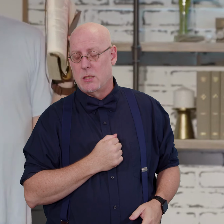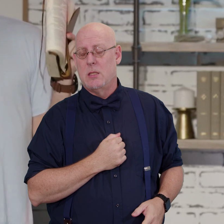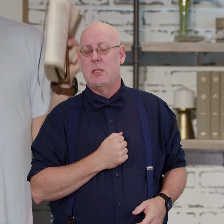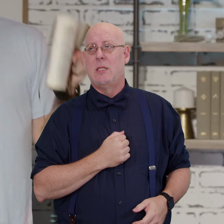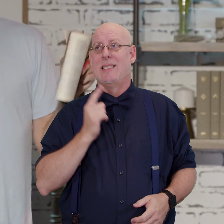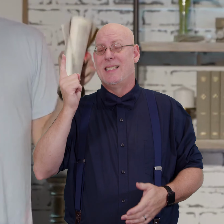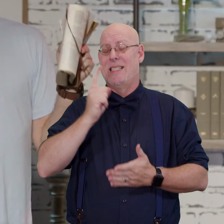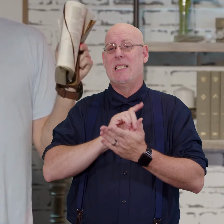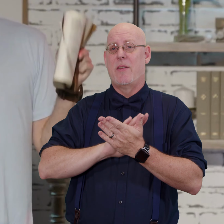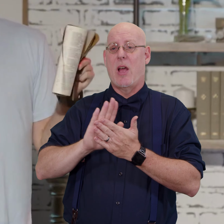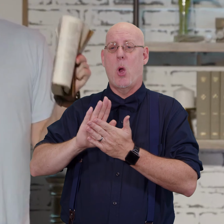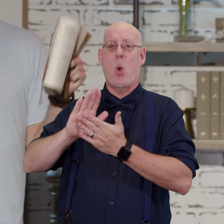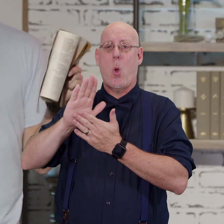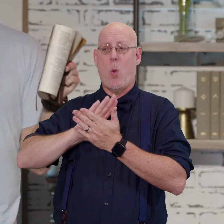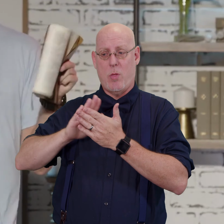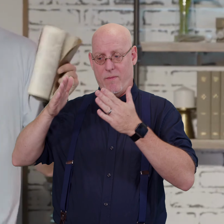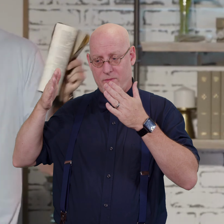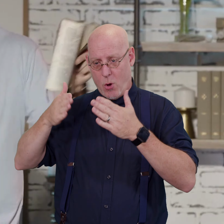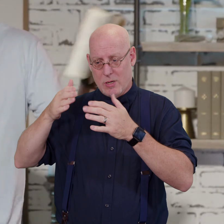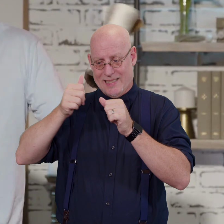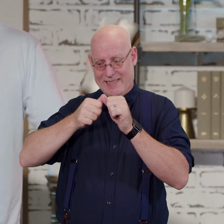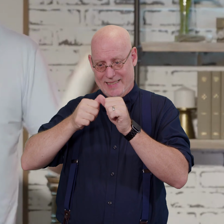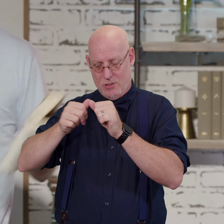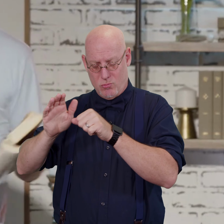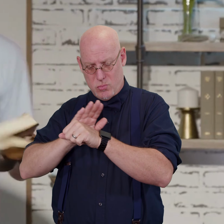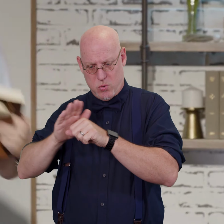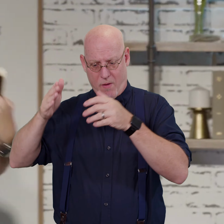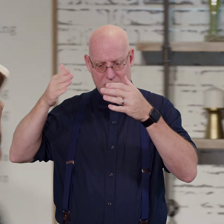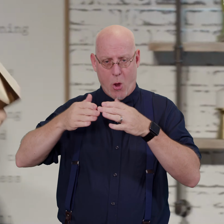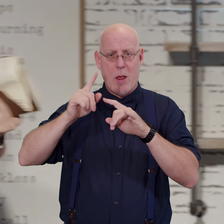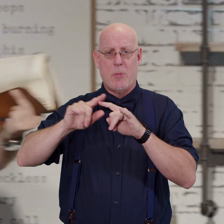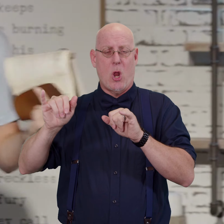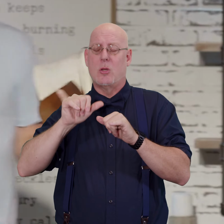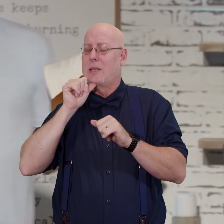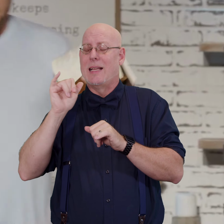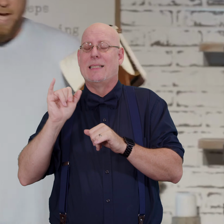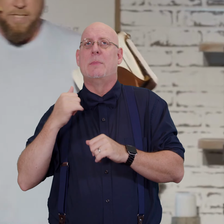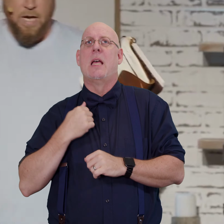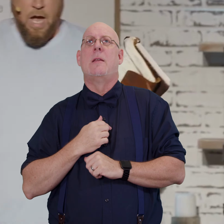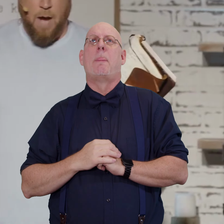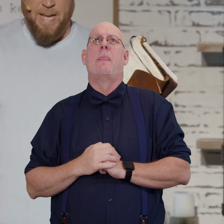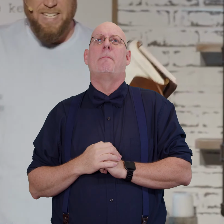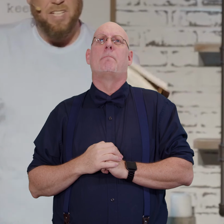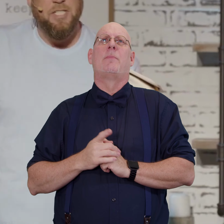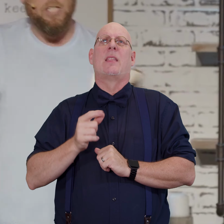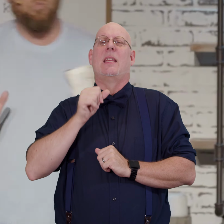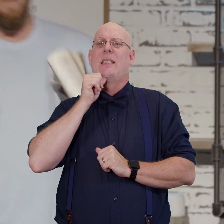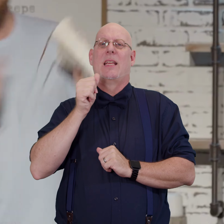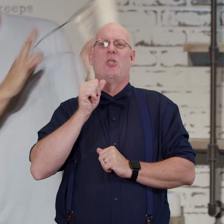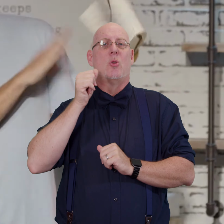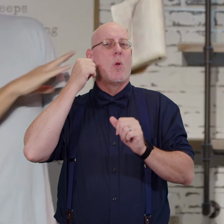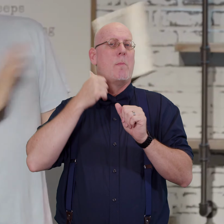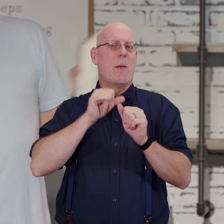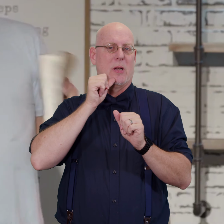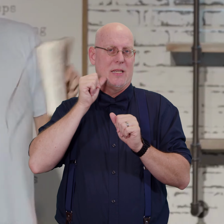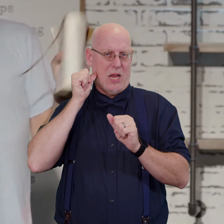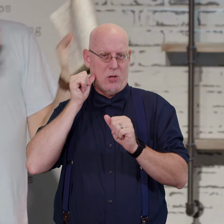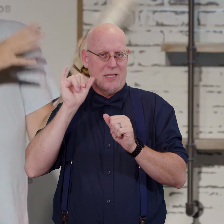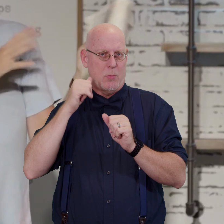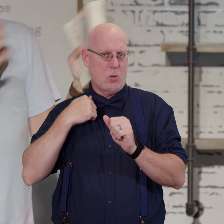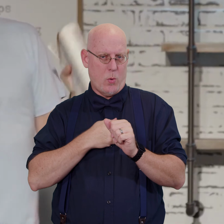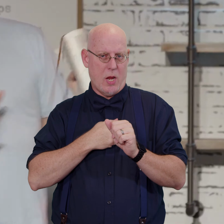is divinely, wholly focused on each of us entirely. But he's also not like us in that he doesn't just remember yesterday